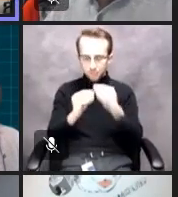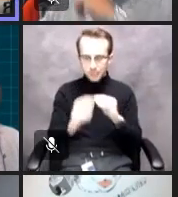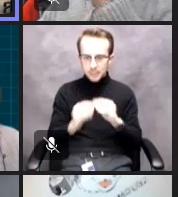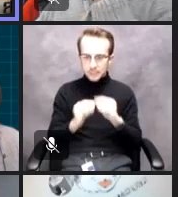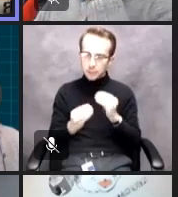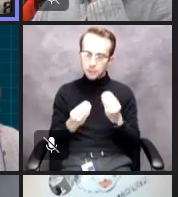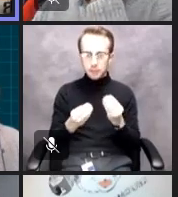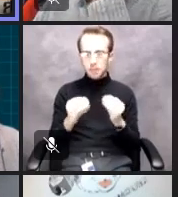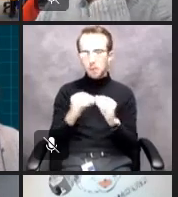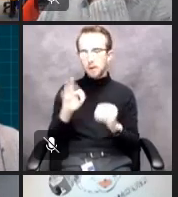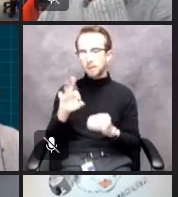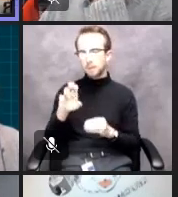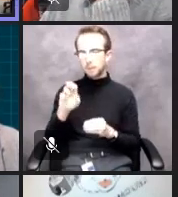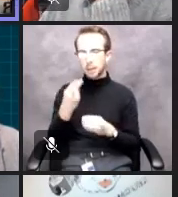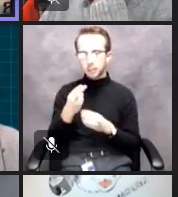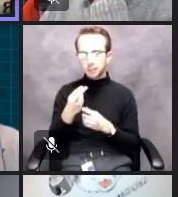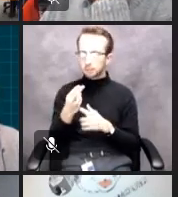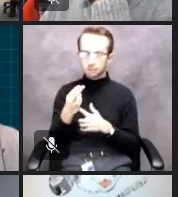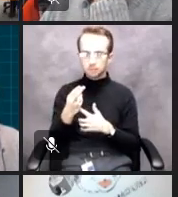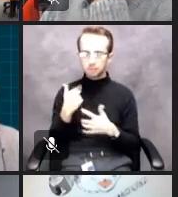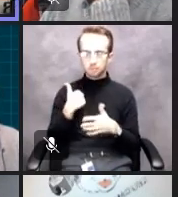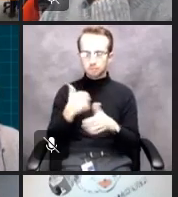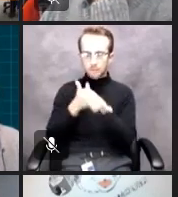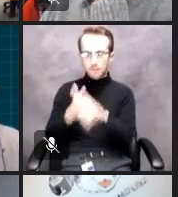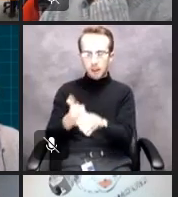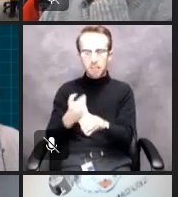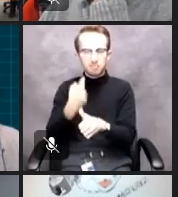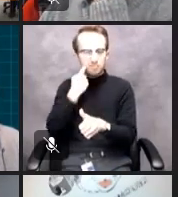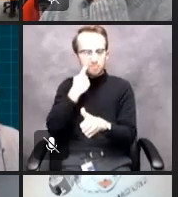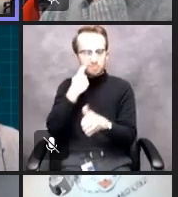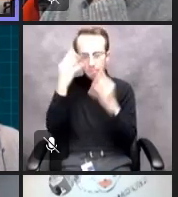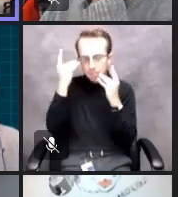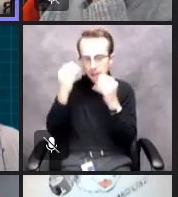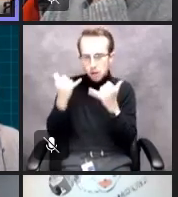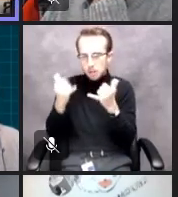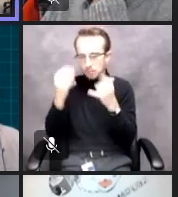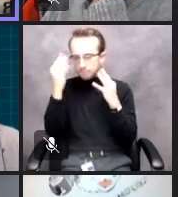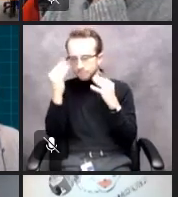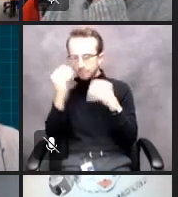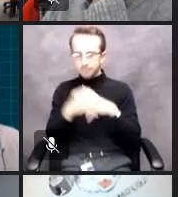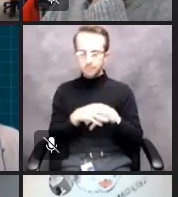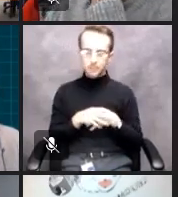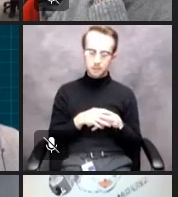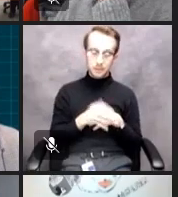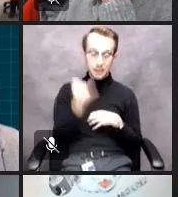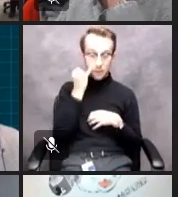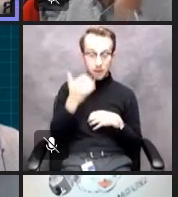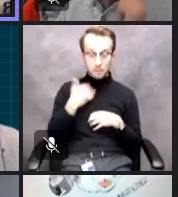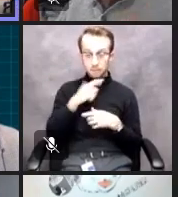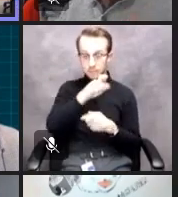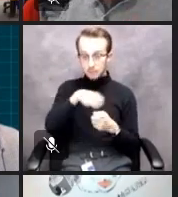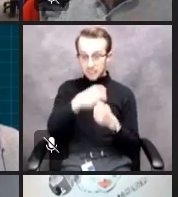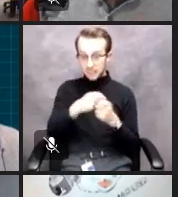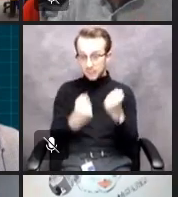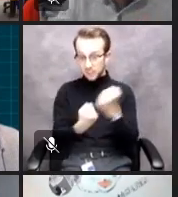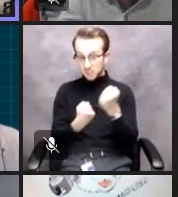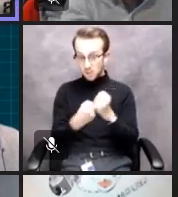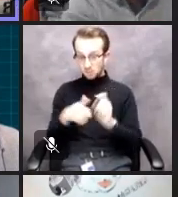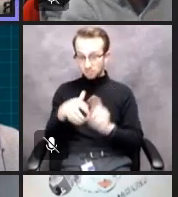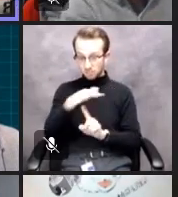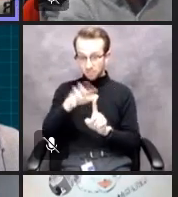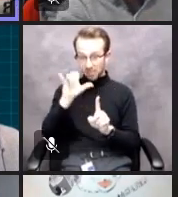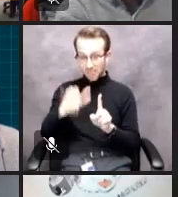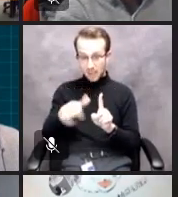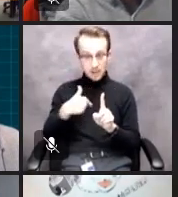with the latest thinking and best thinking on that. So if you have any specific supports around that, I would